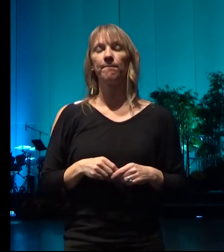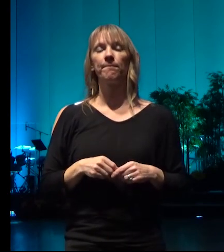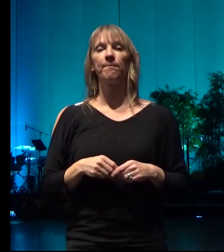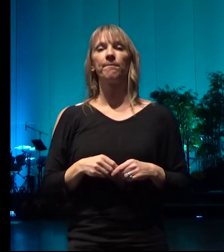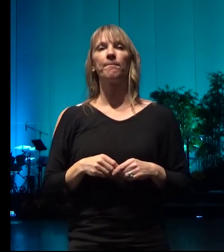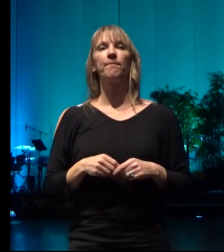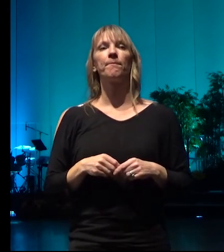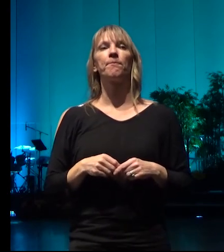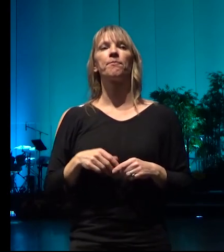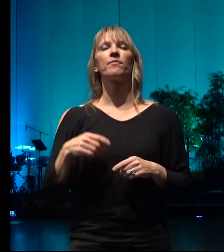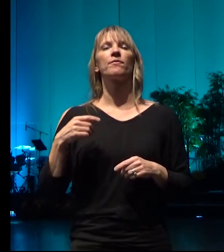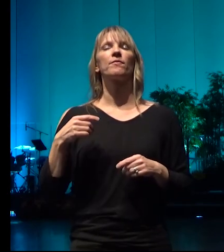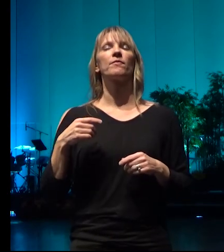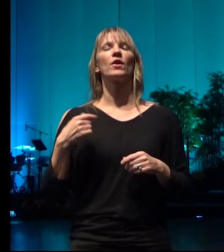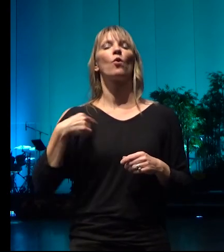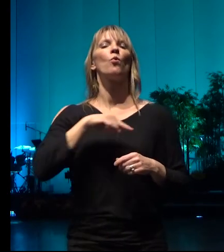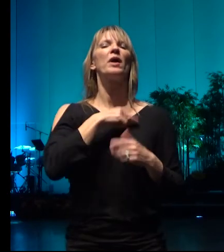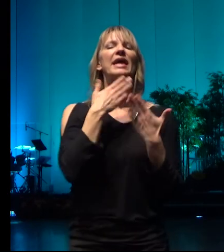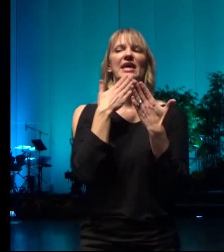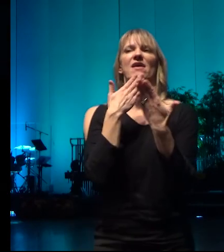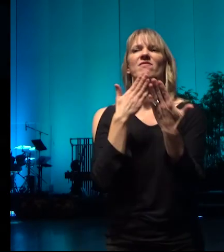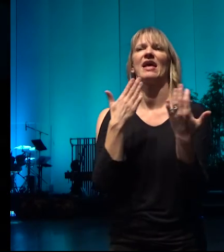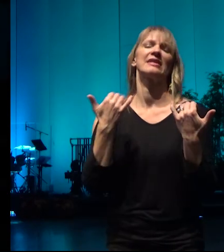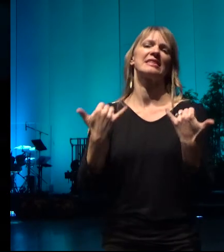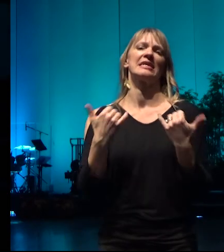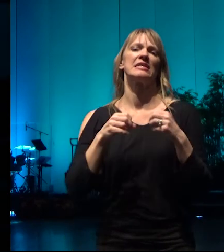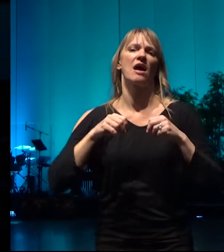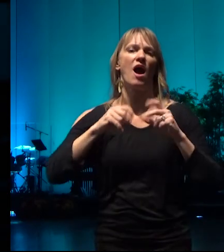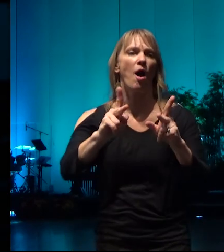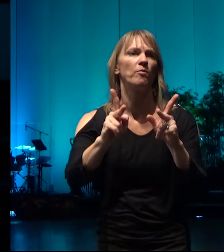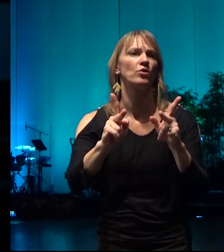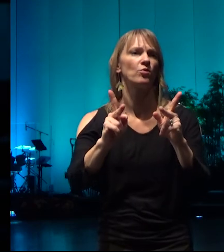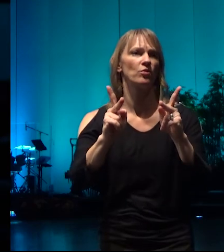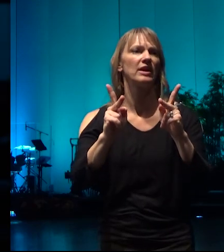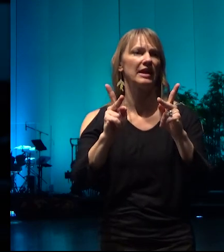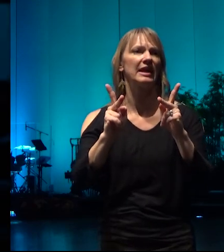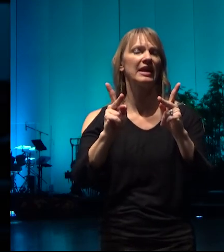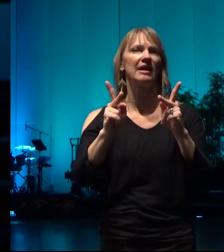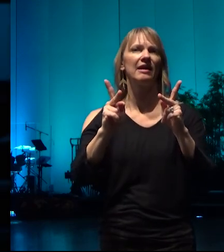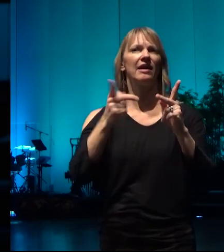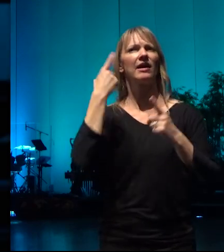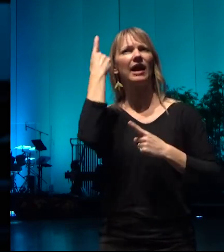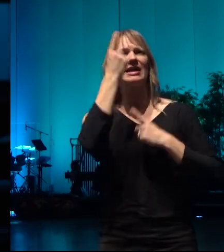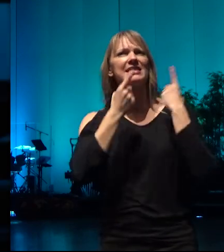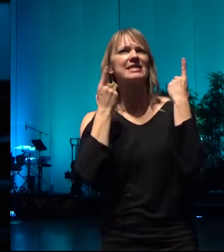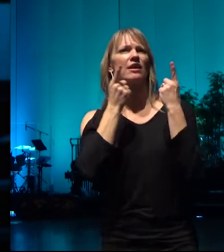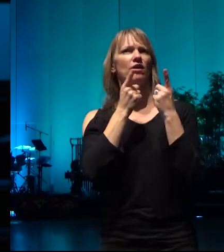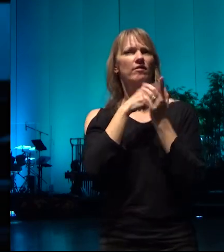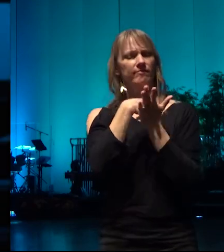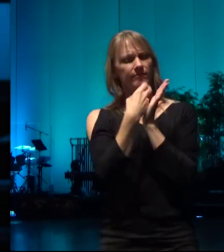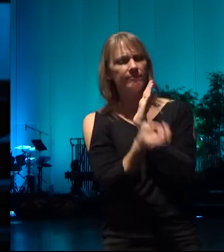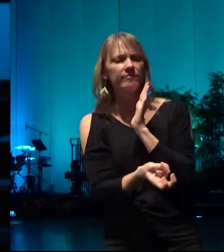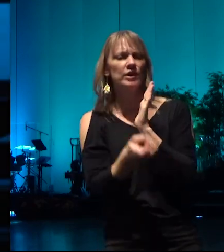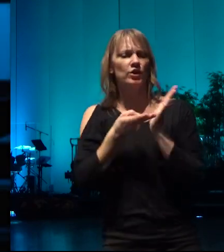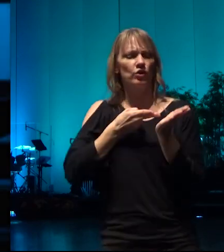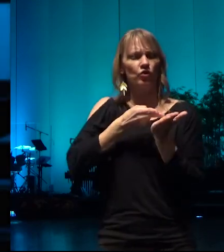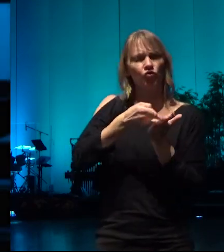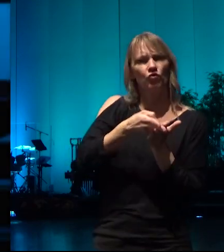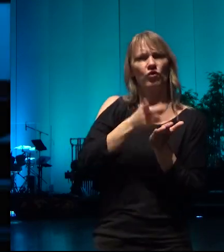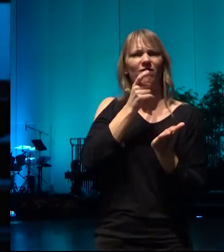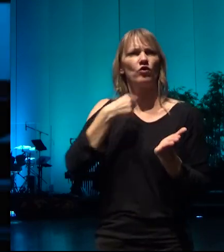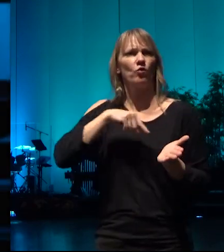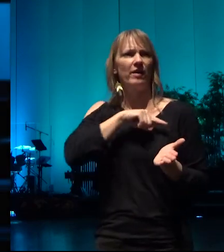grace and love and light. I invite our practitioner prayer partners to stand with me in this prayer, wherever they may